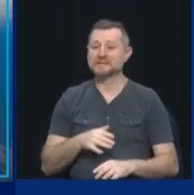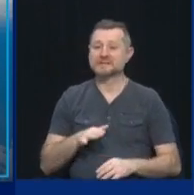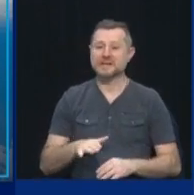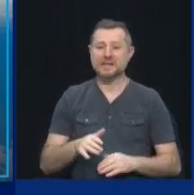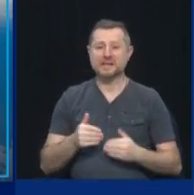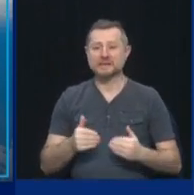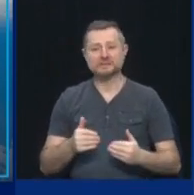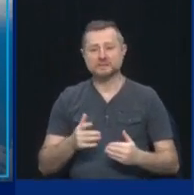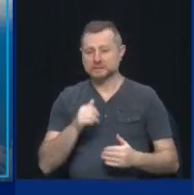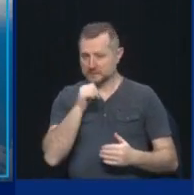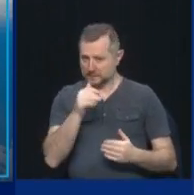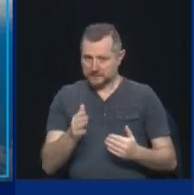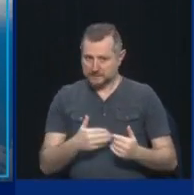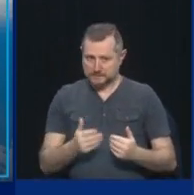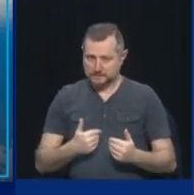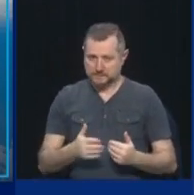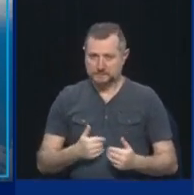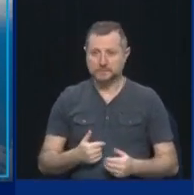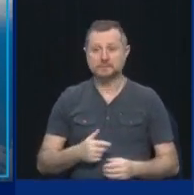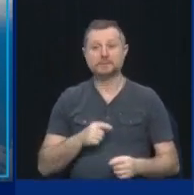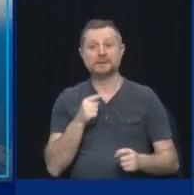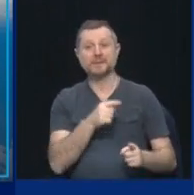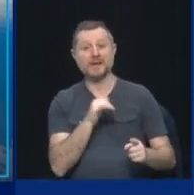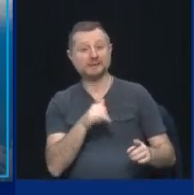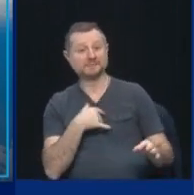This was very hard.